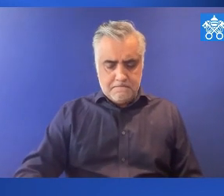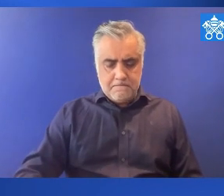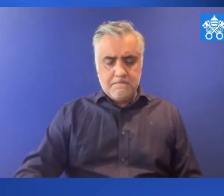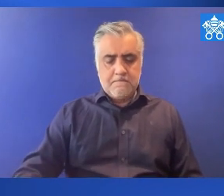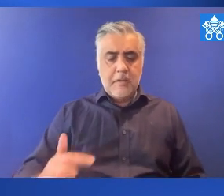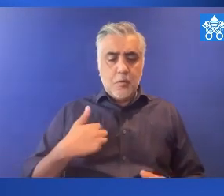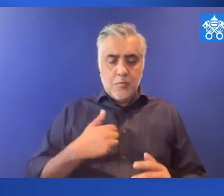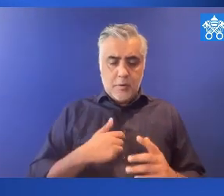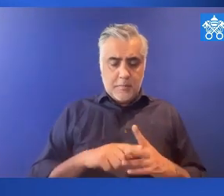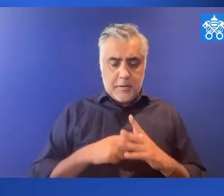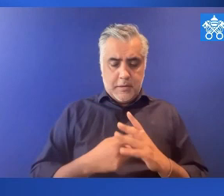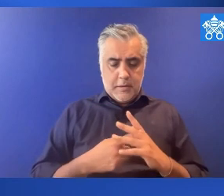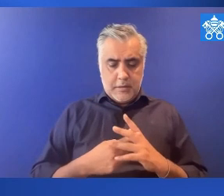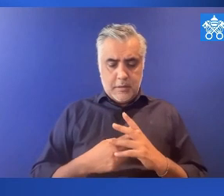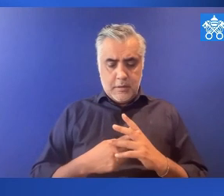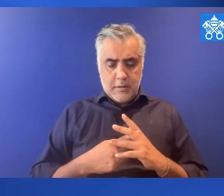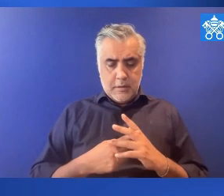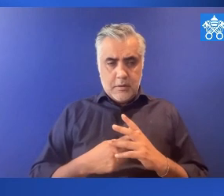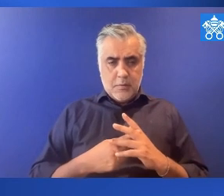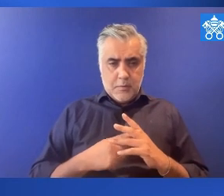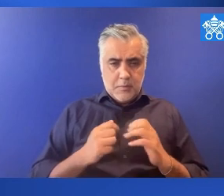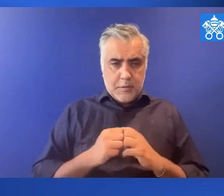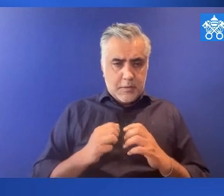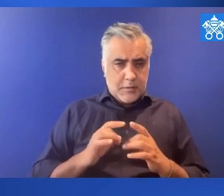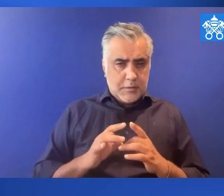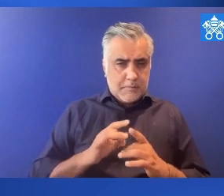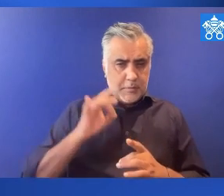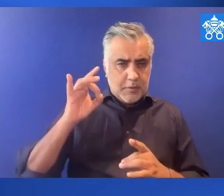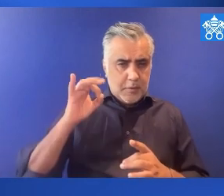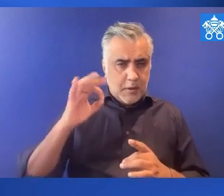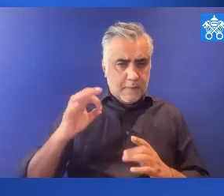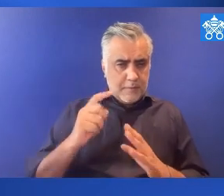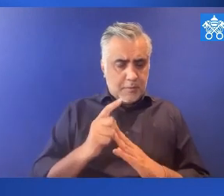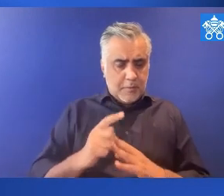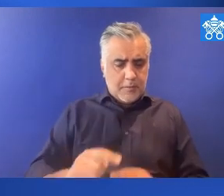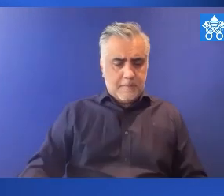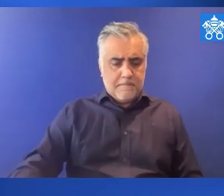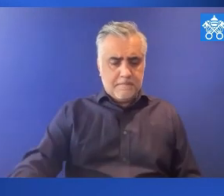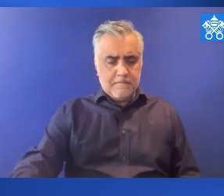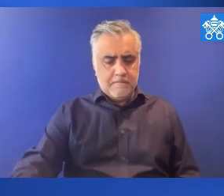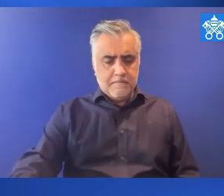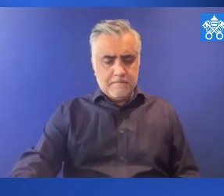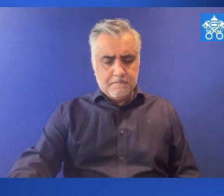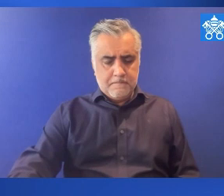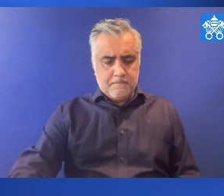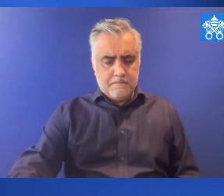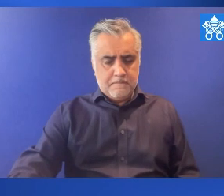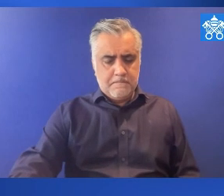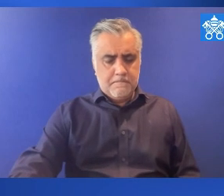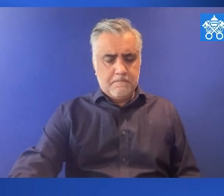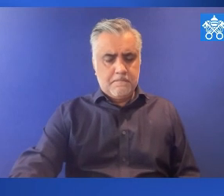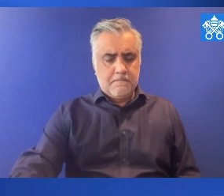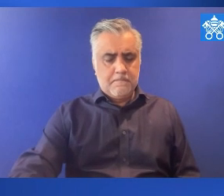And now the general audience is beginning. Let us compose ourselves to enter into the spirit of the